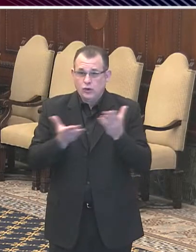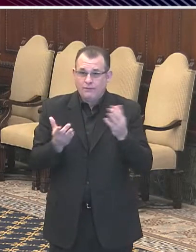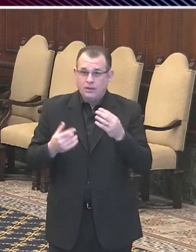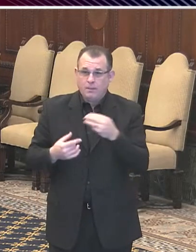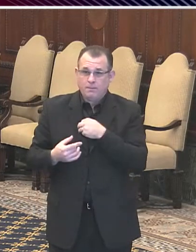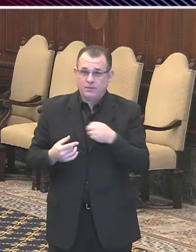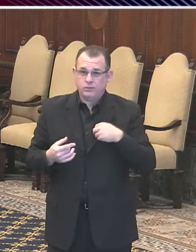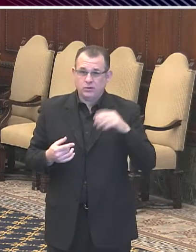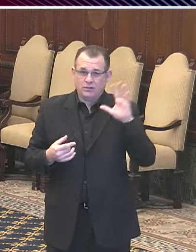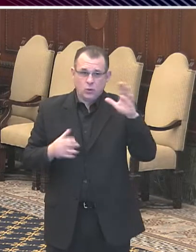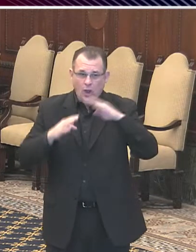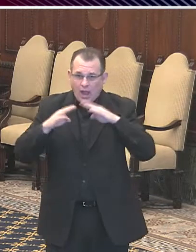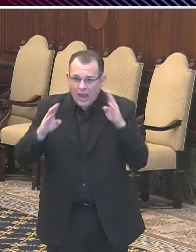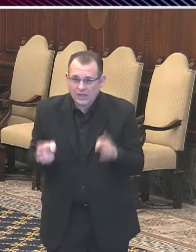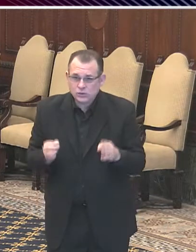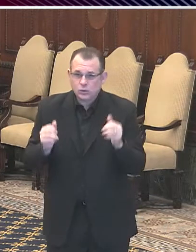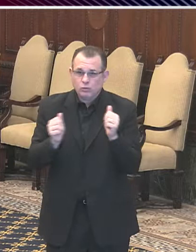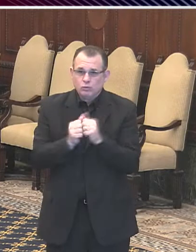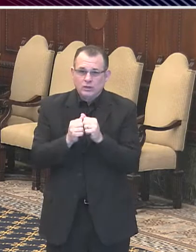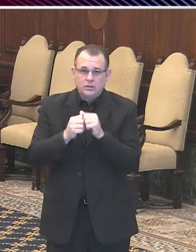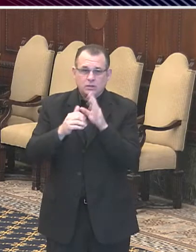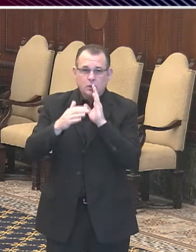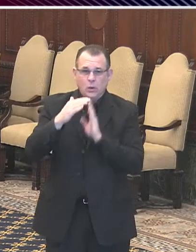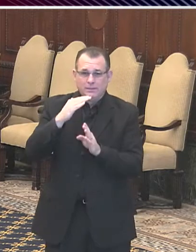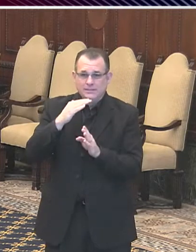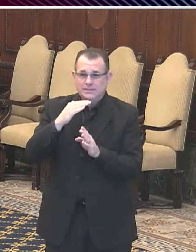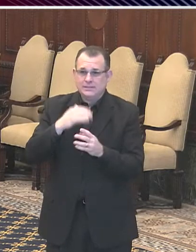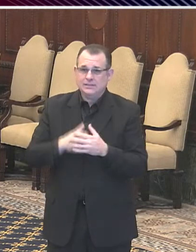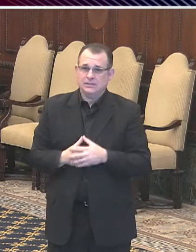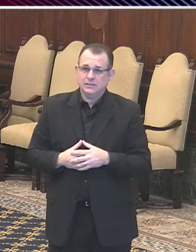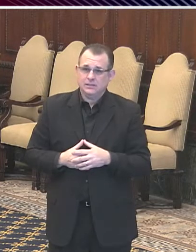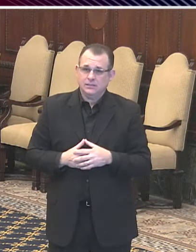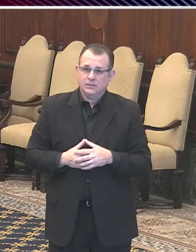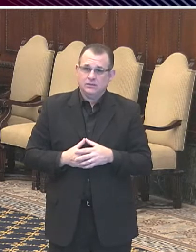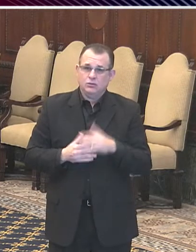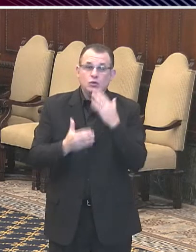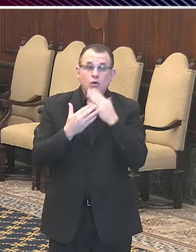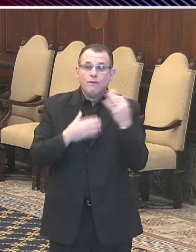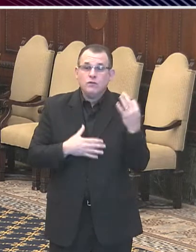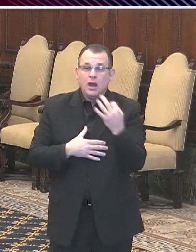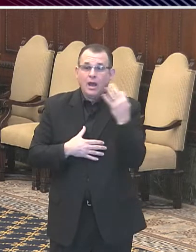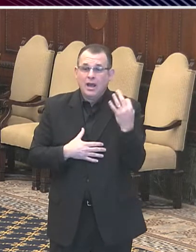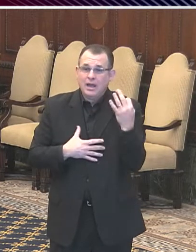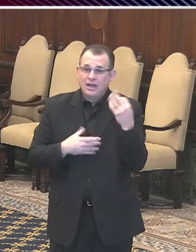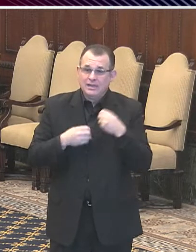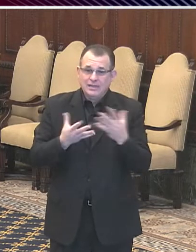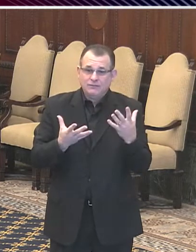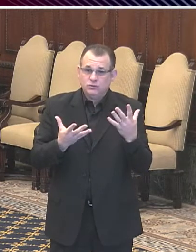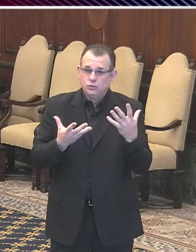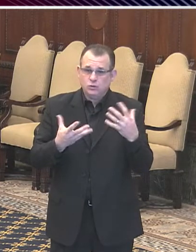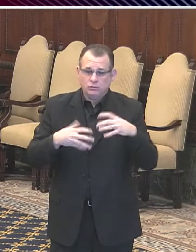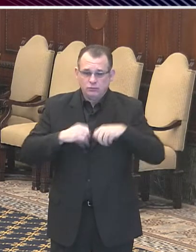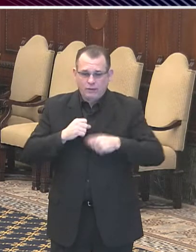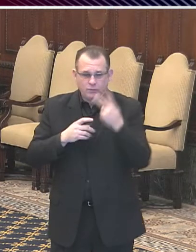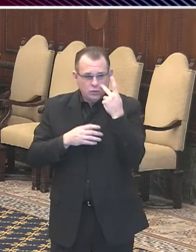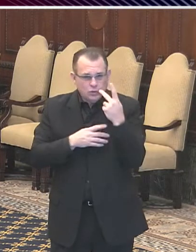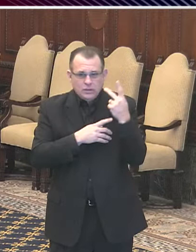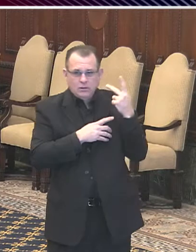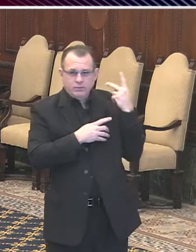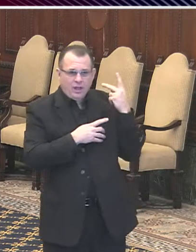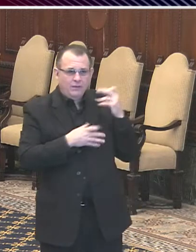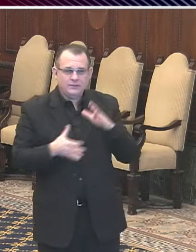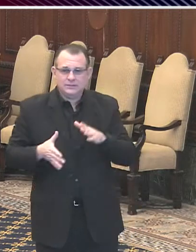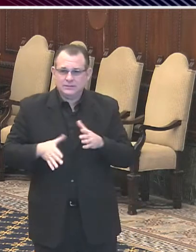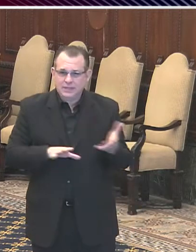and gratitude. Good Friday offers a moment to grieve those who have suffered and died among us.